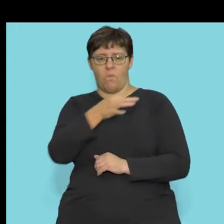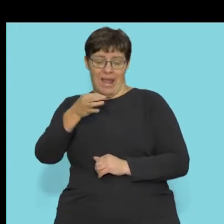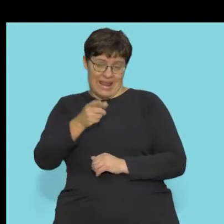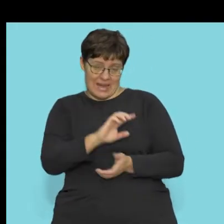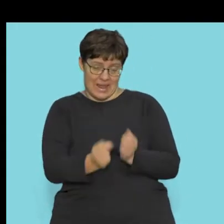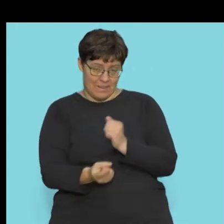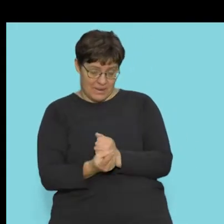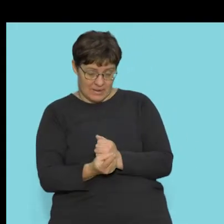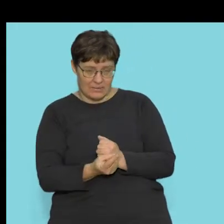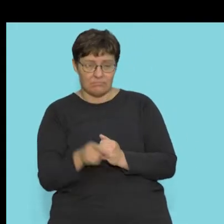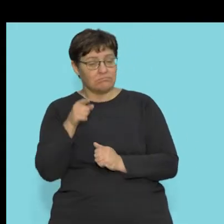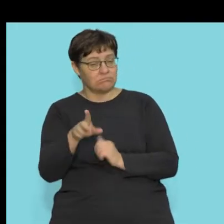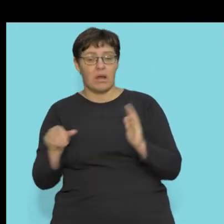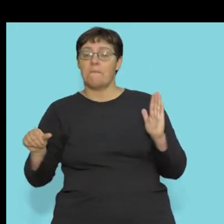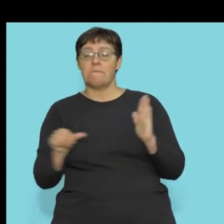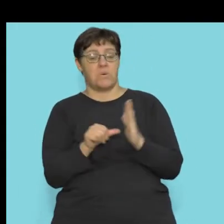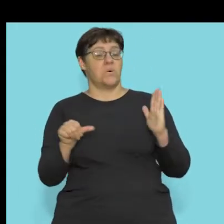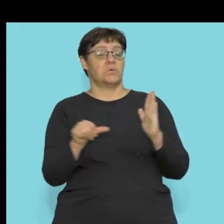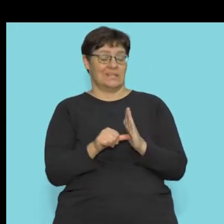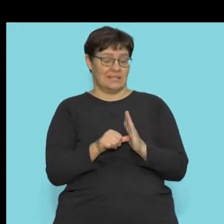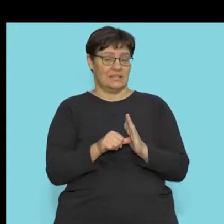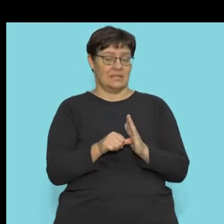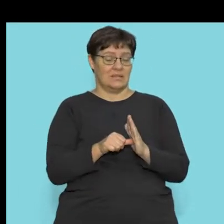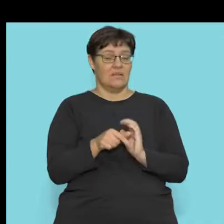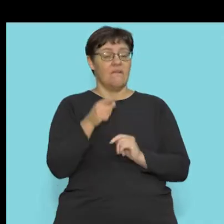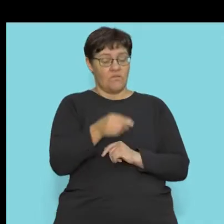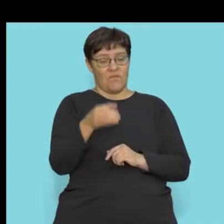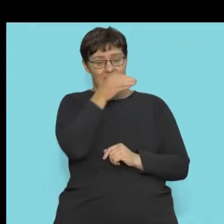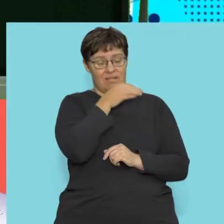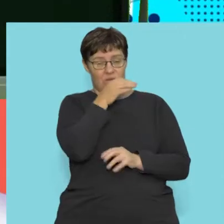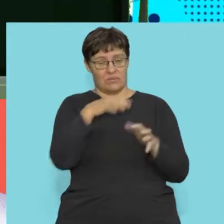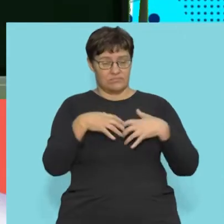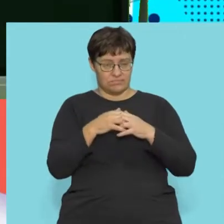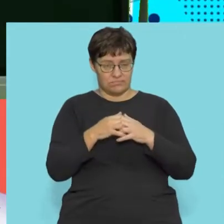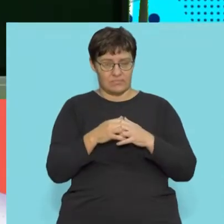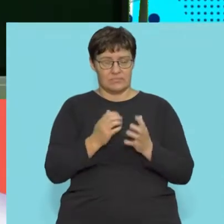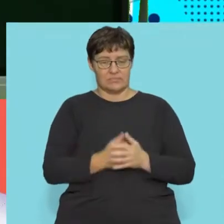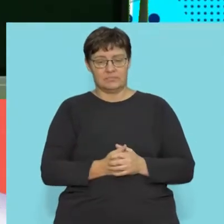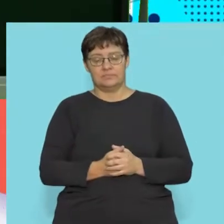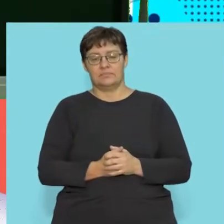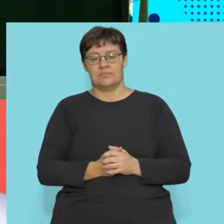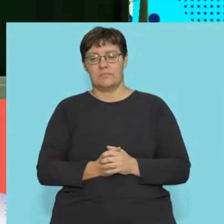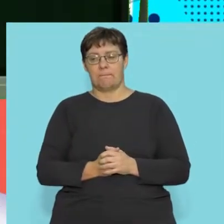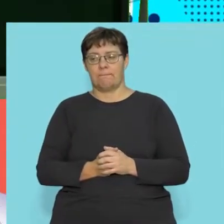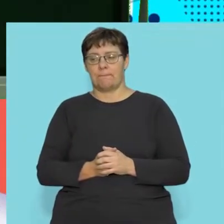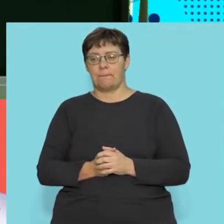is of very importance and significance in the industry where we refer to the brewing of